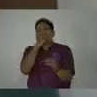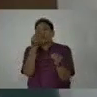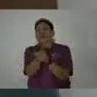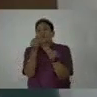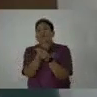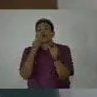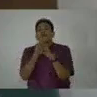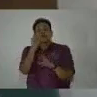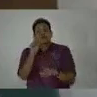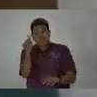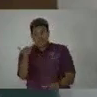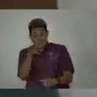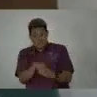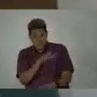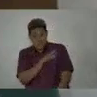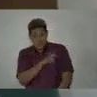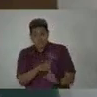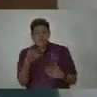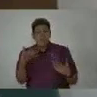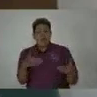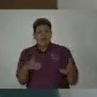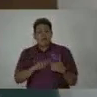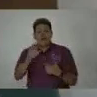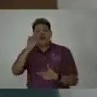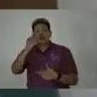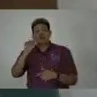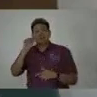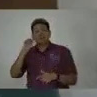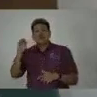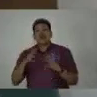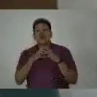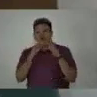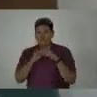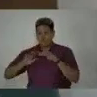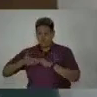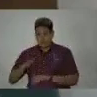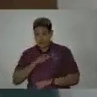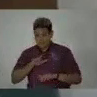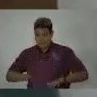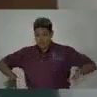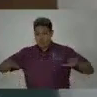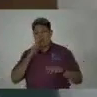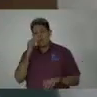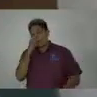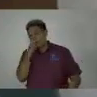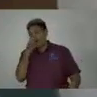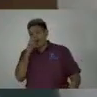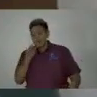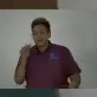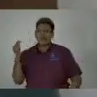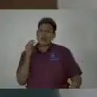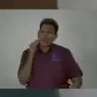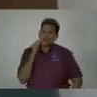2010 that involved police from Panama, Costa Rica, the United States, and our Jamaican police. Cocaine, heroin, ganja